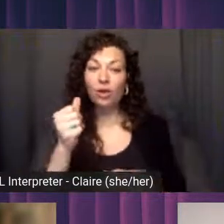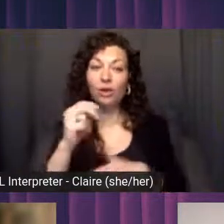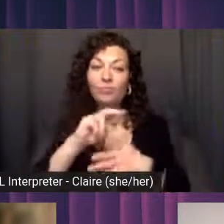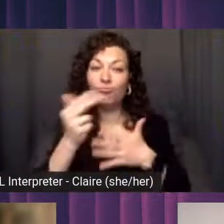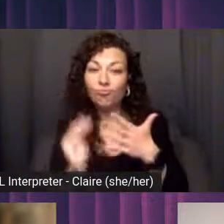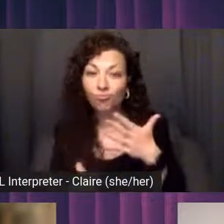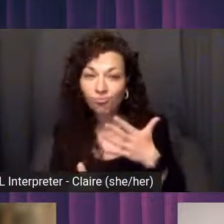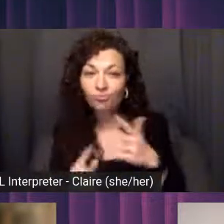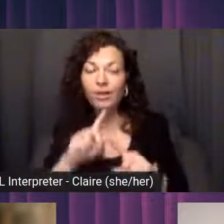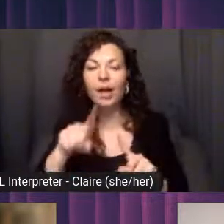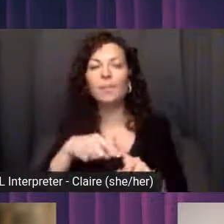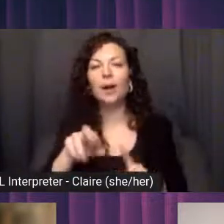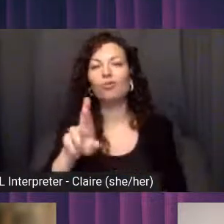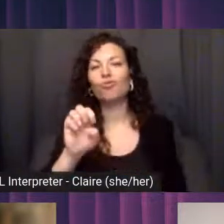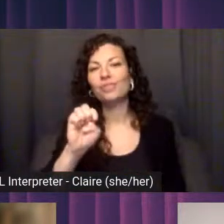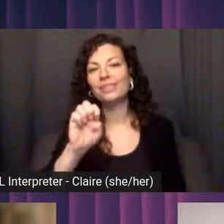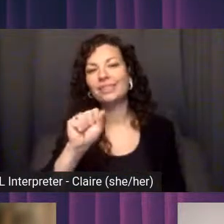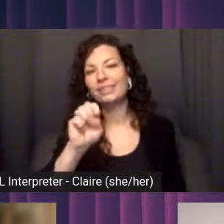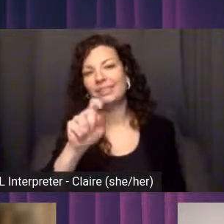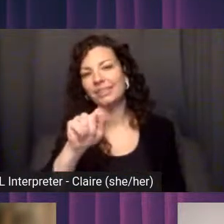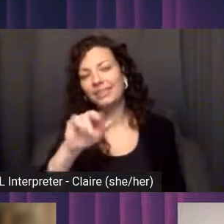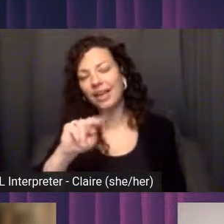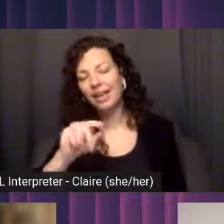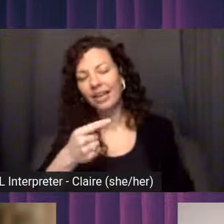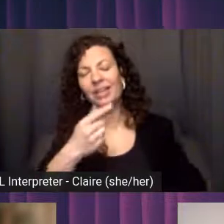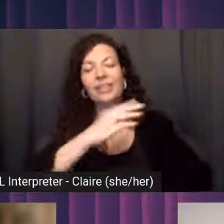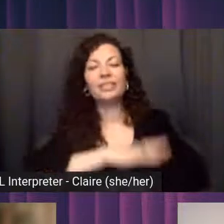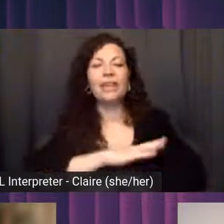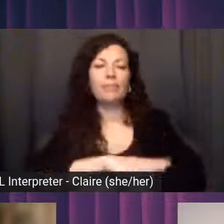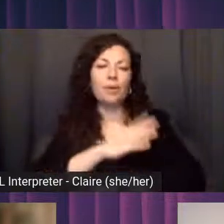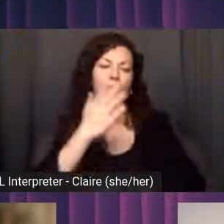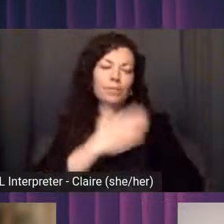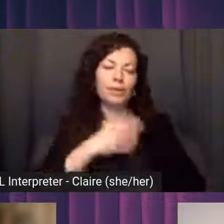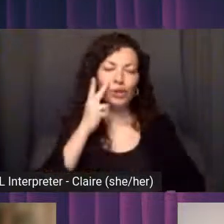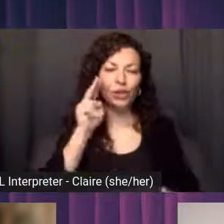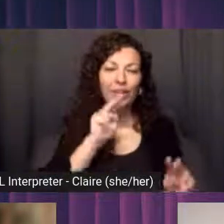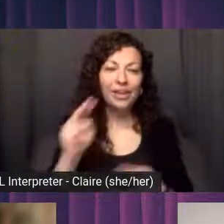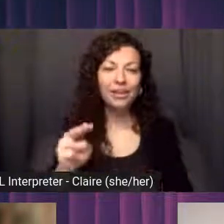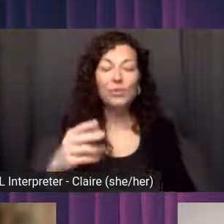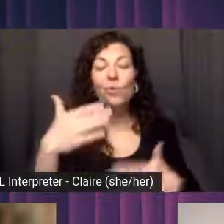thank you. So much gratitude. Thank you and have a wonderful night.